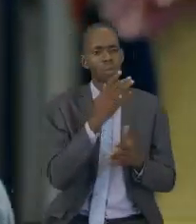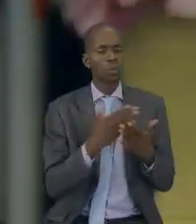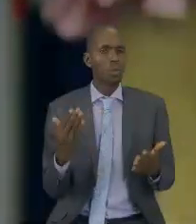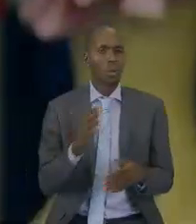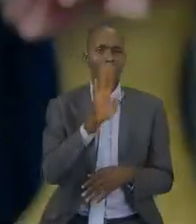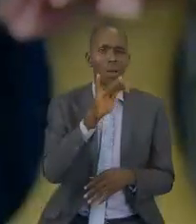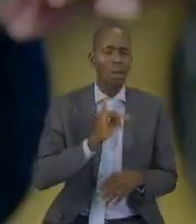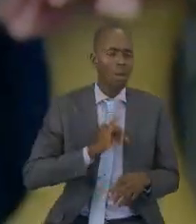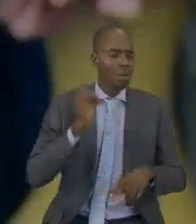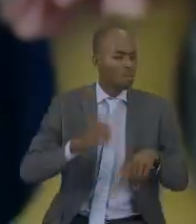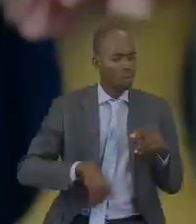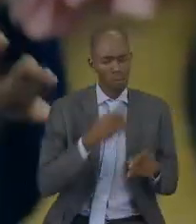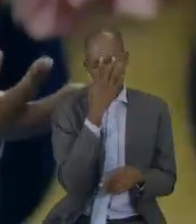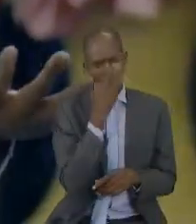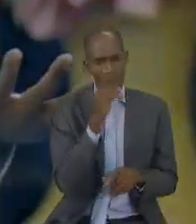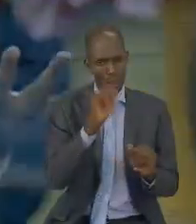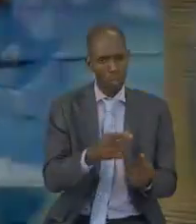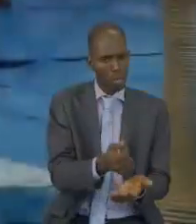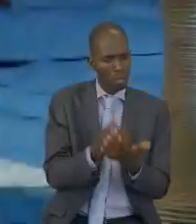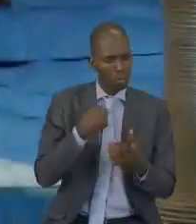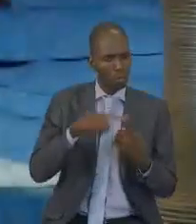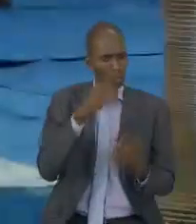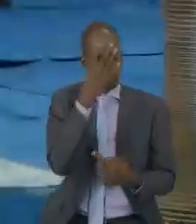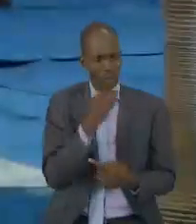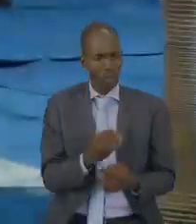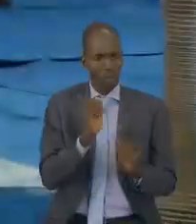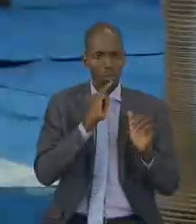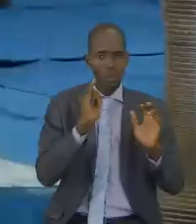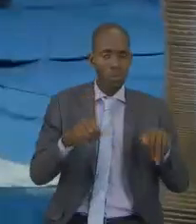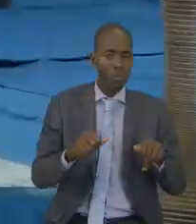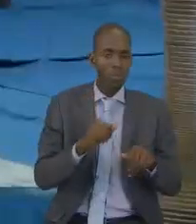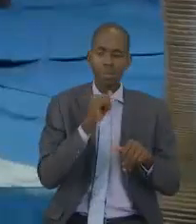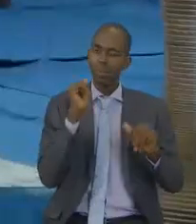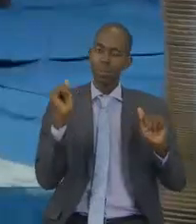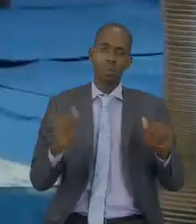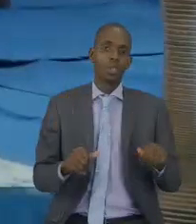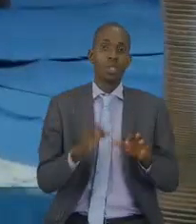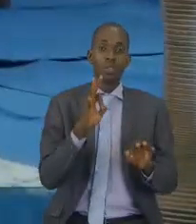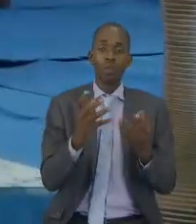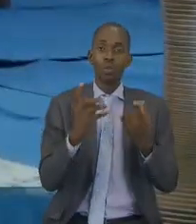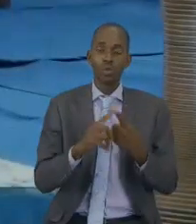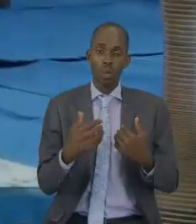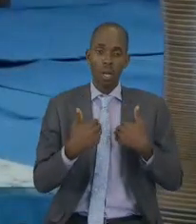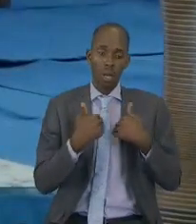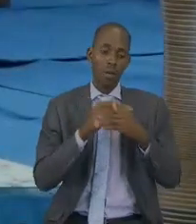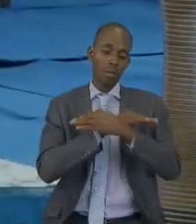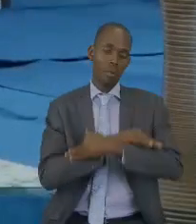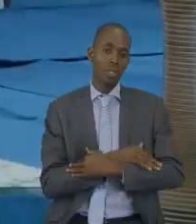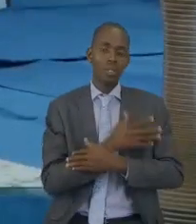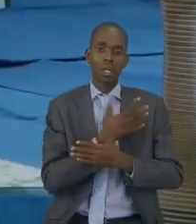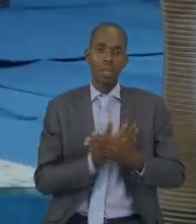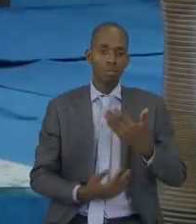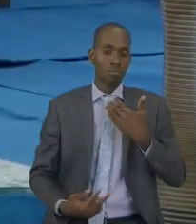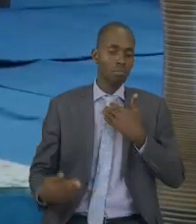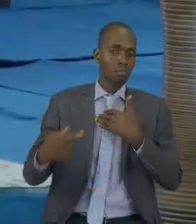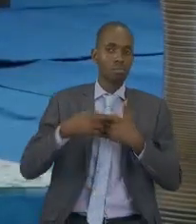for me on my behalf? Can't happen that way. If you're going to have rest and restoration